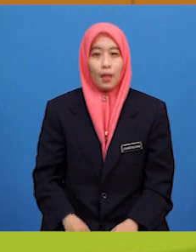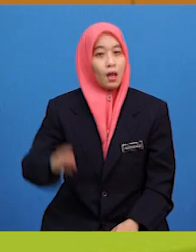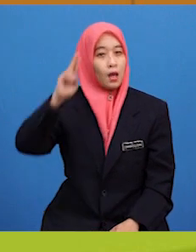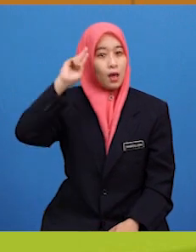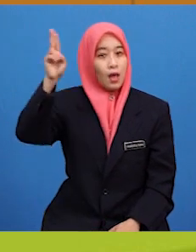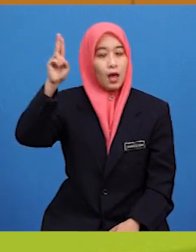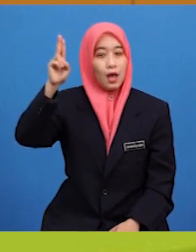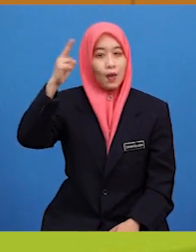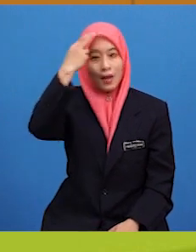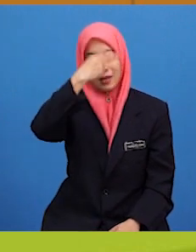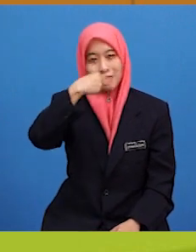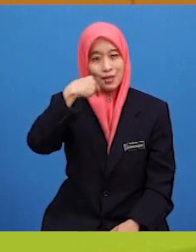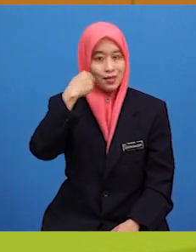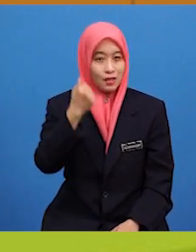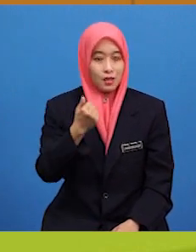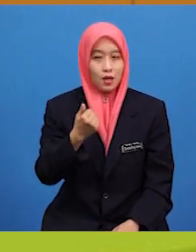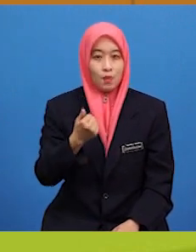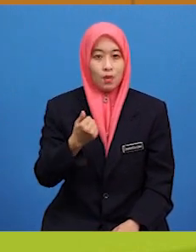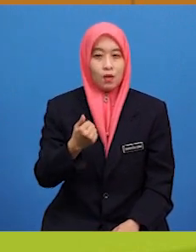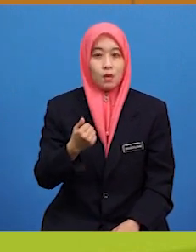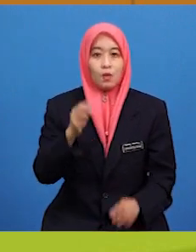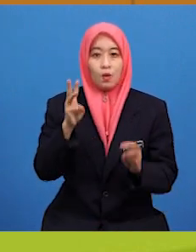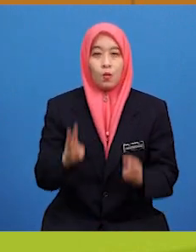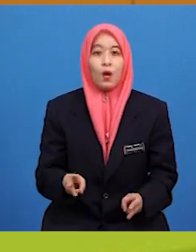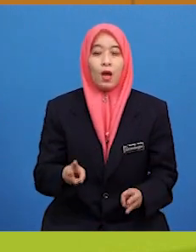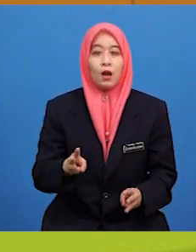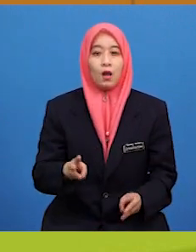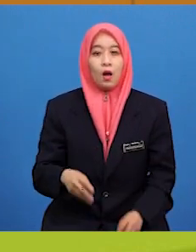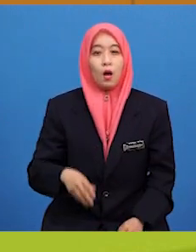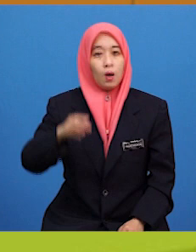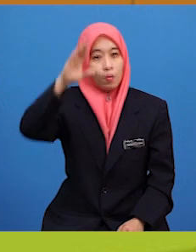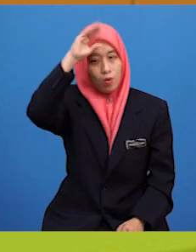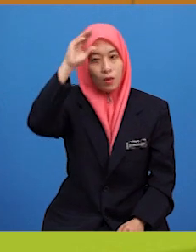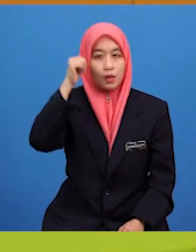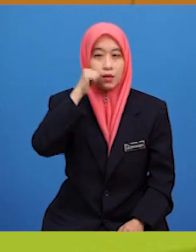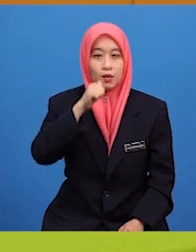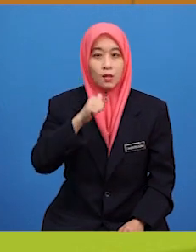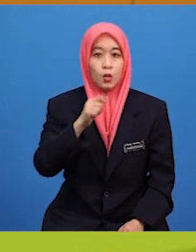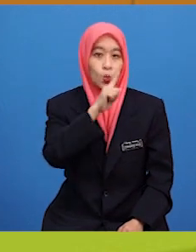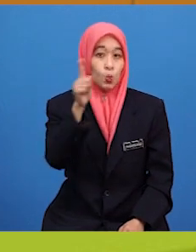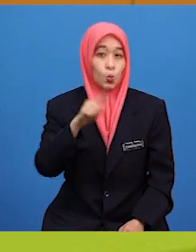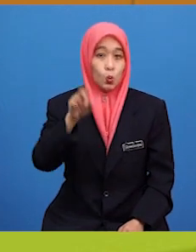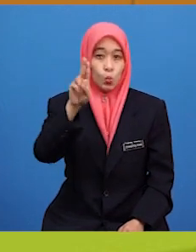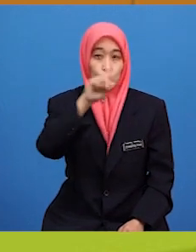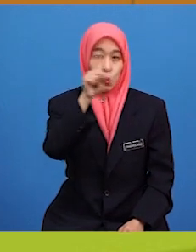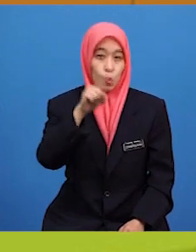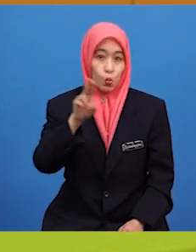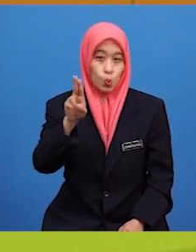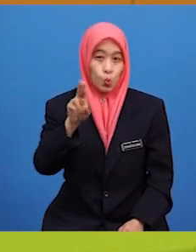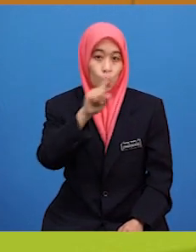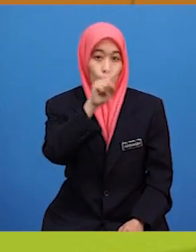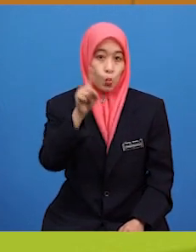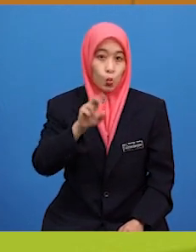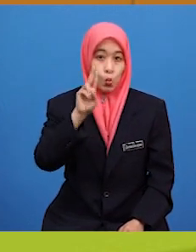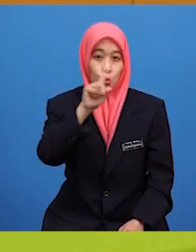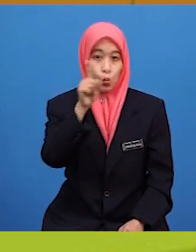Hello, handsome. Well, boys and girls, this is Zuzu. Zuzu is